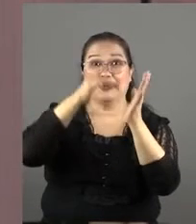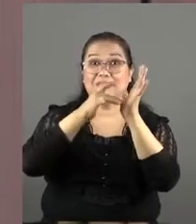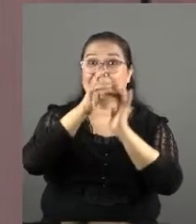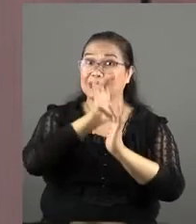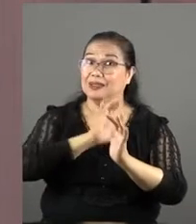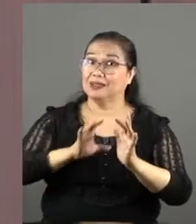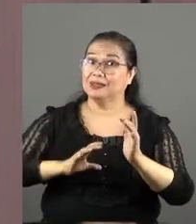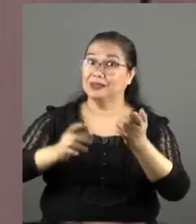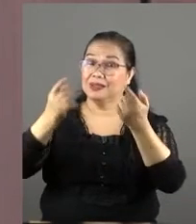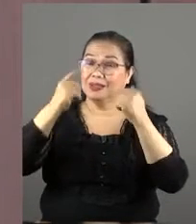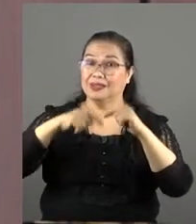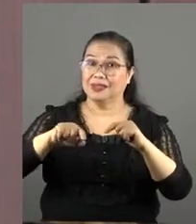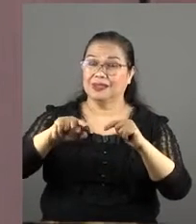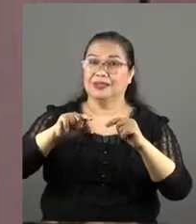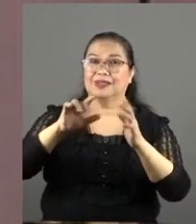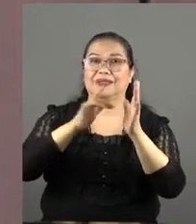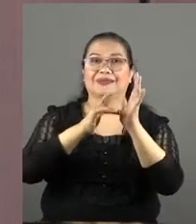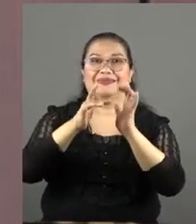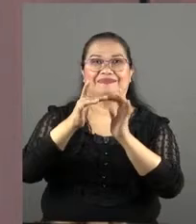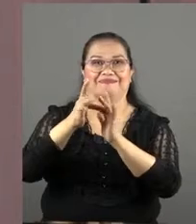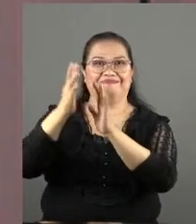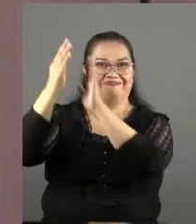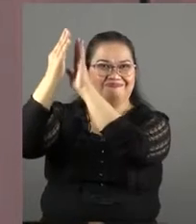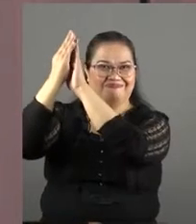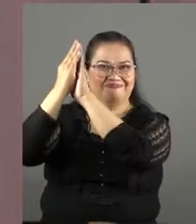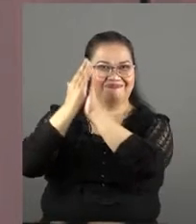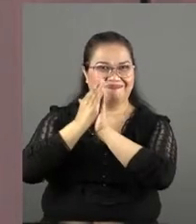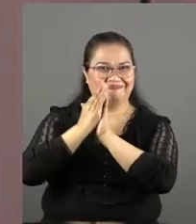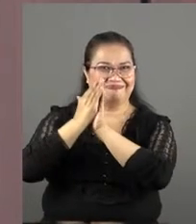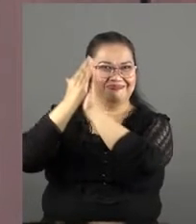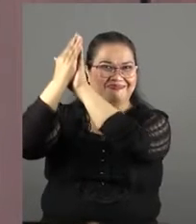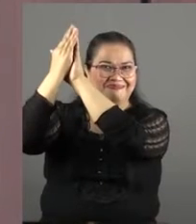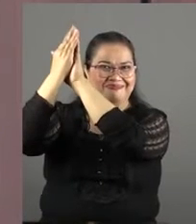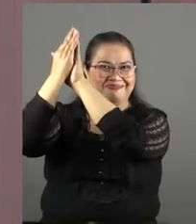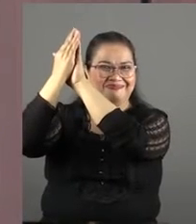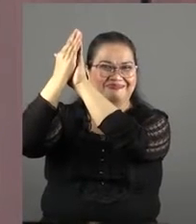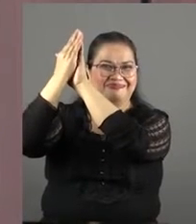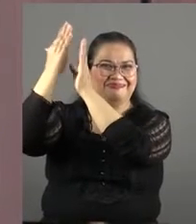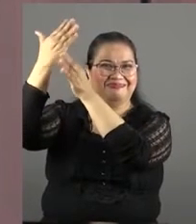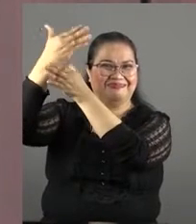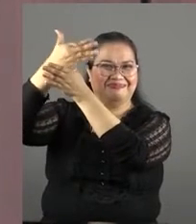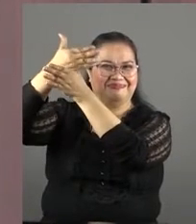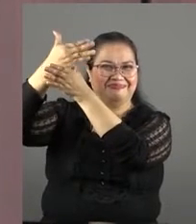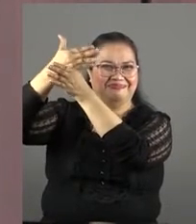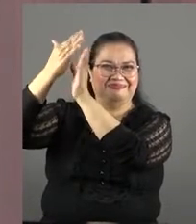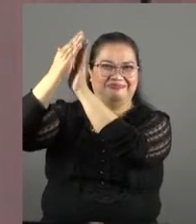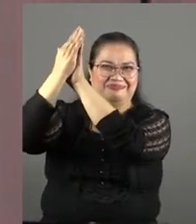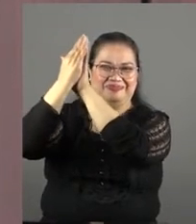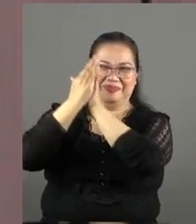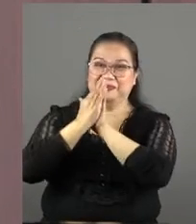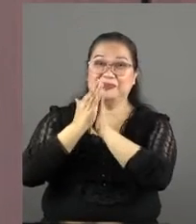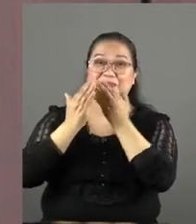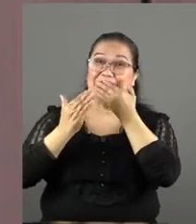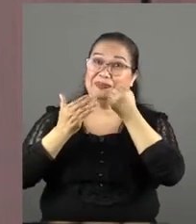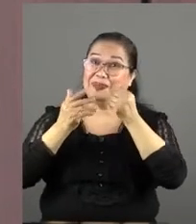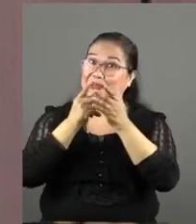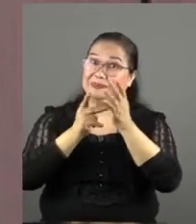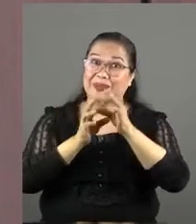six, Jesus, the mediator of a new covenant. Like I told you, friends, the best part of